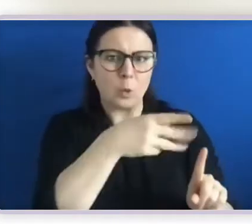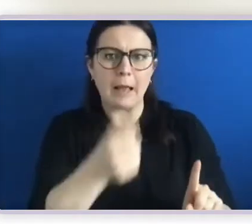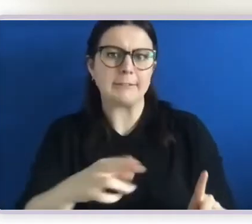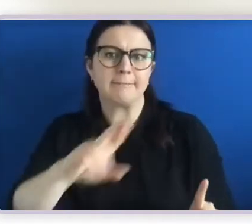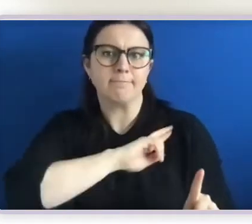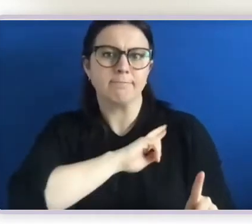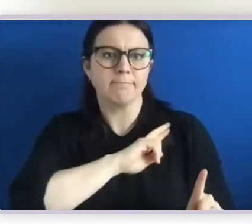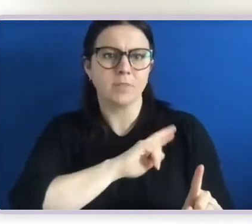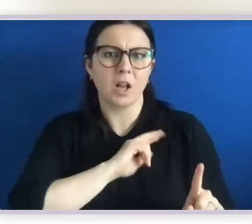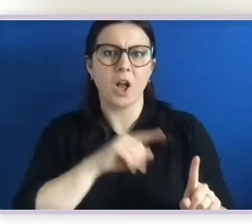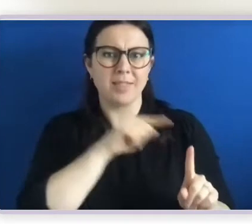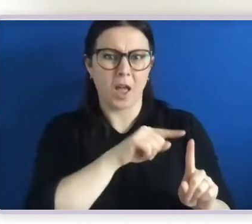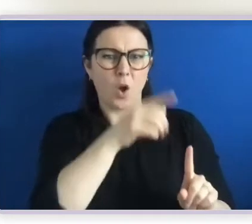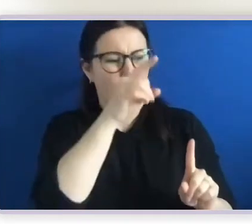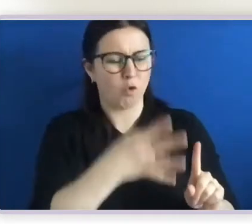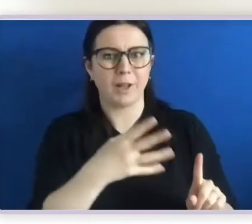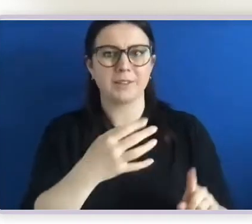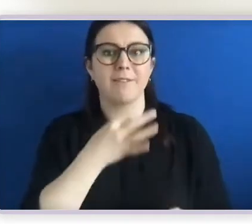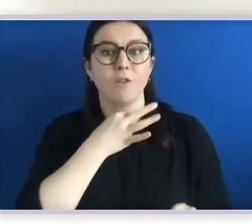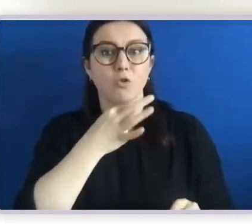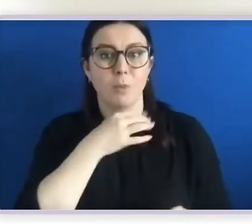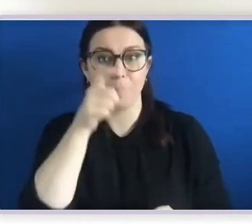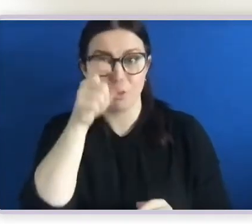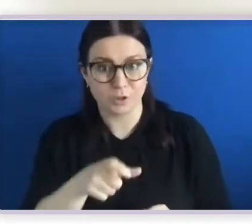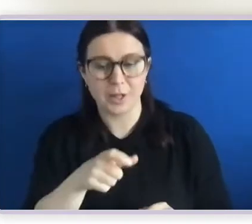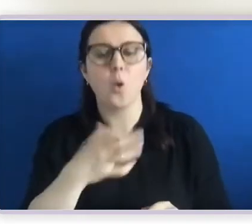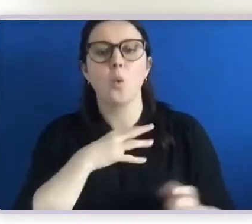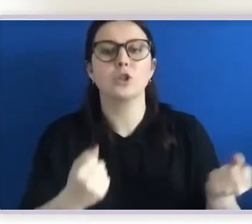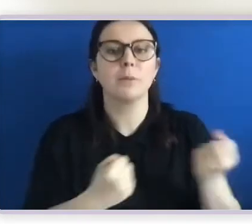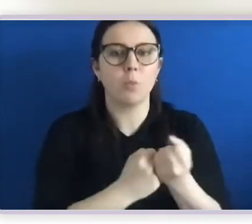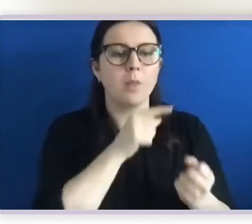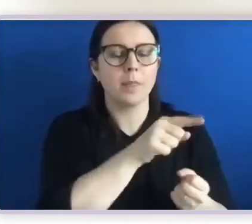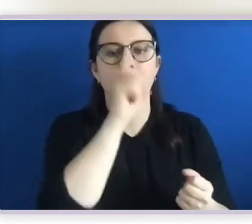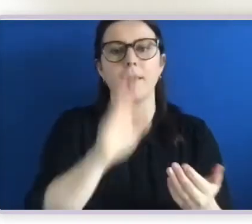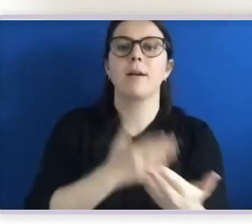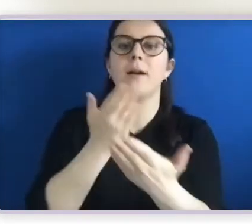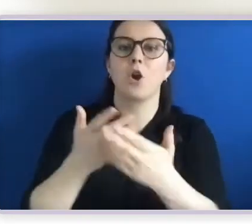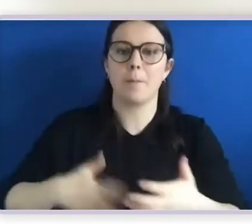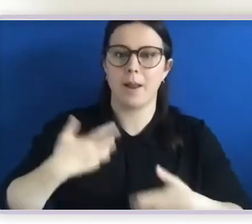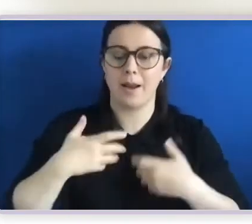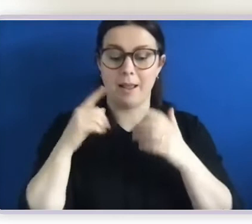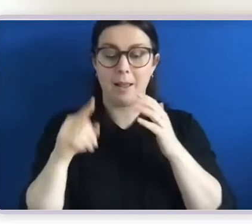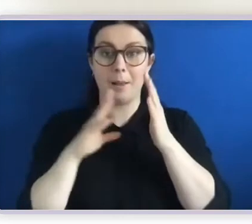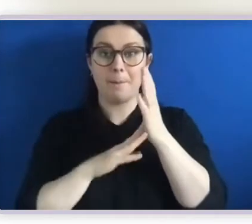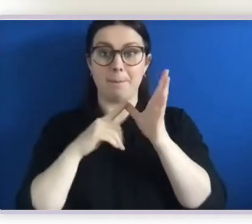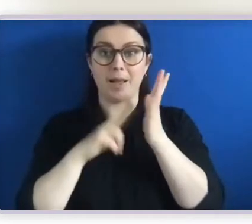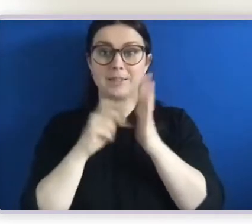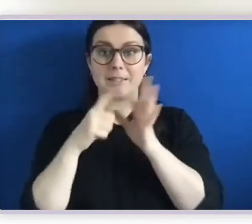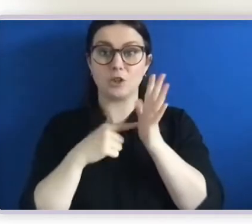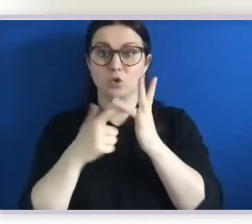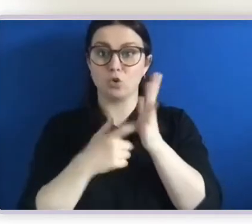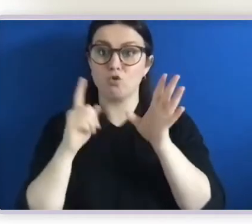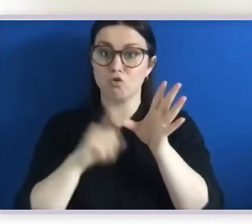possibly already vulnerable. We want to support them to make a complaint to us. The mandate is on service provider organisations